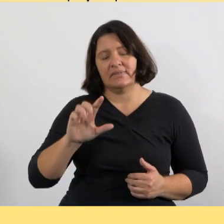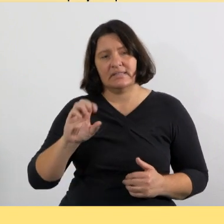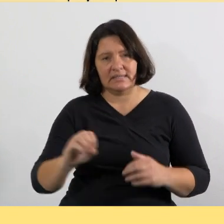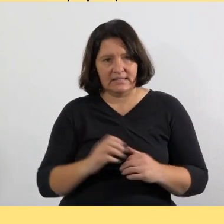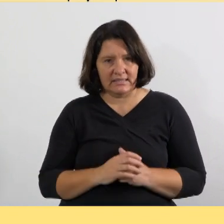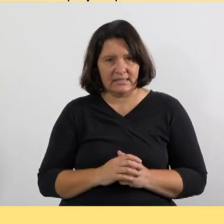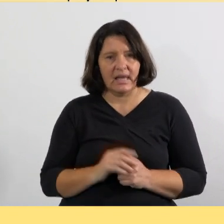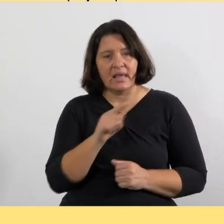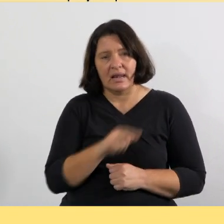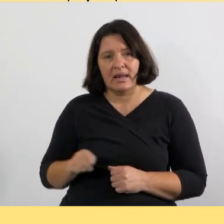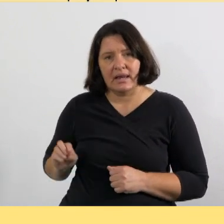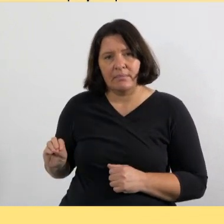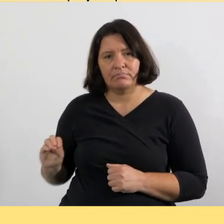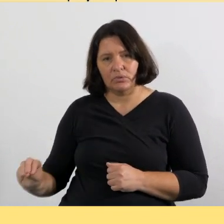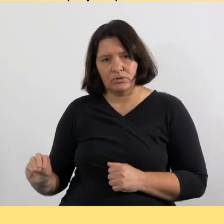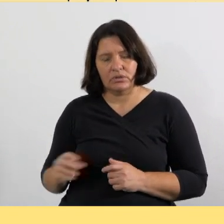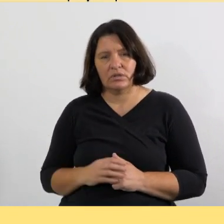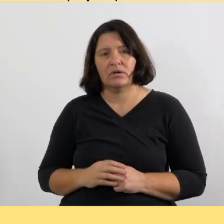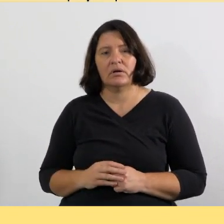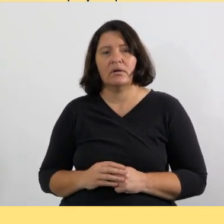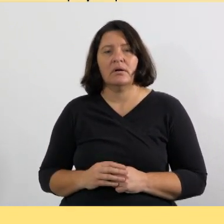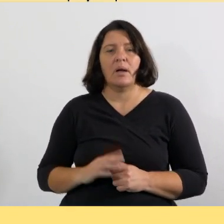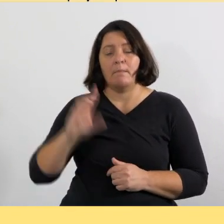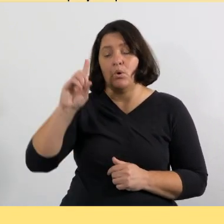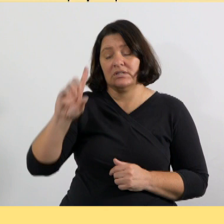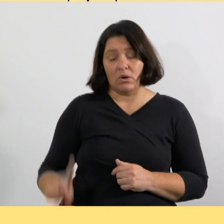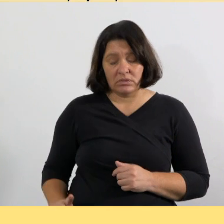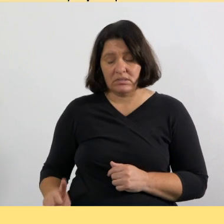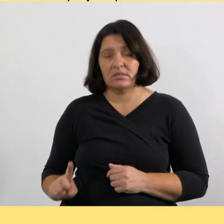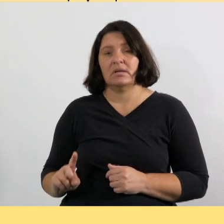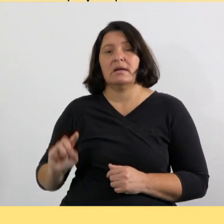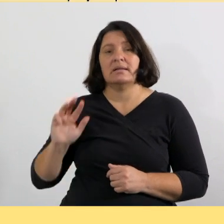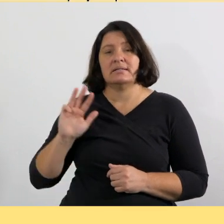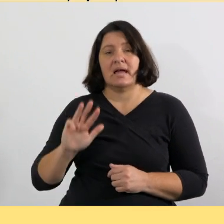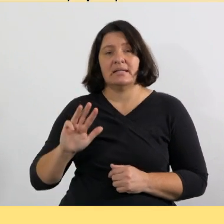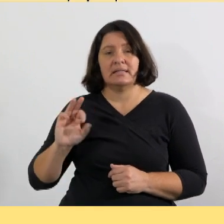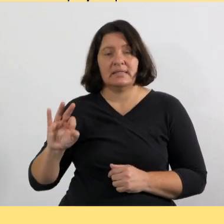93,770. You then come to the credit side, balance BD